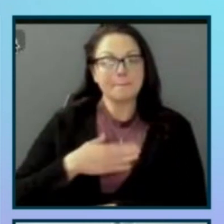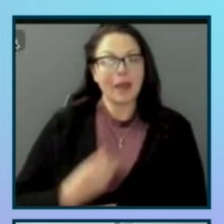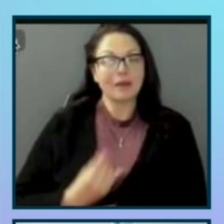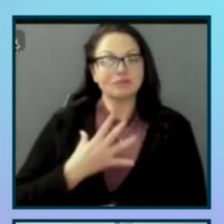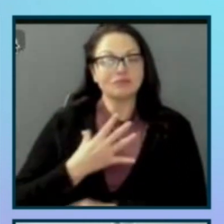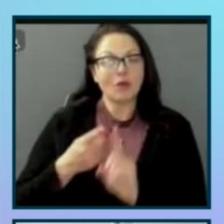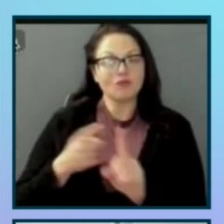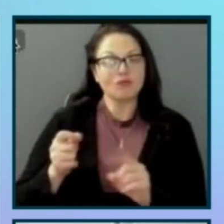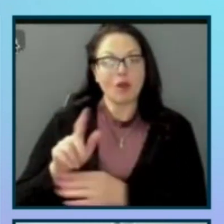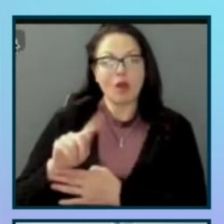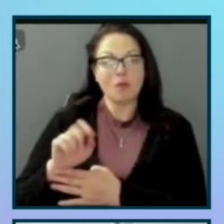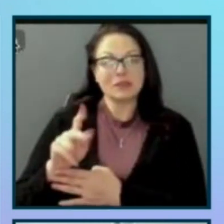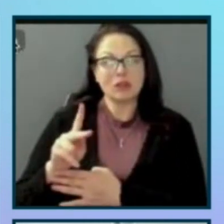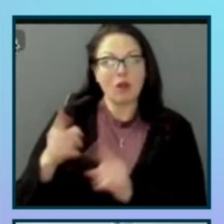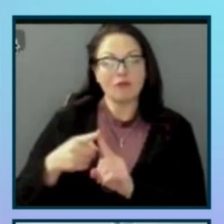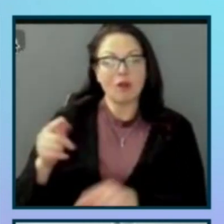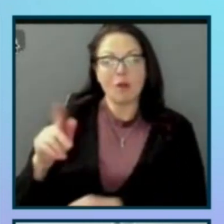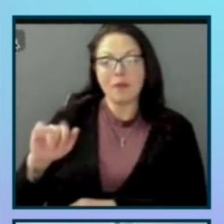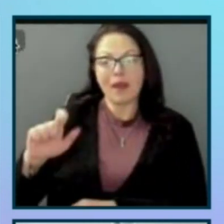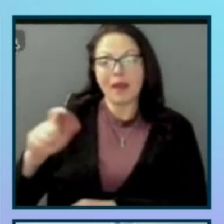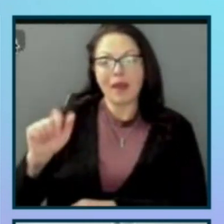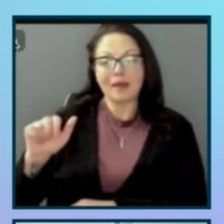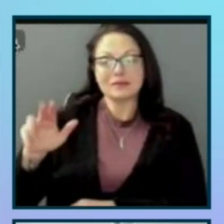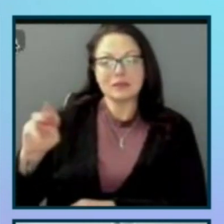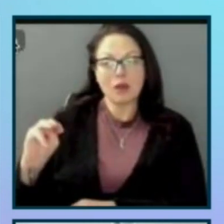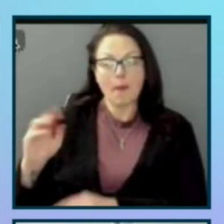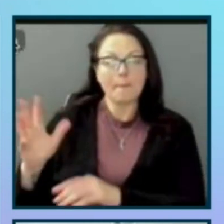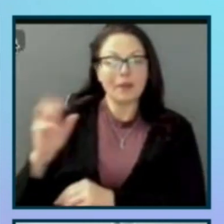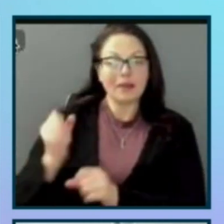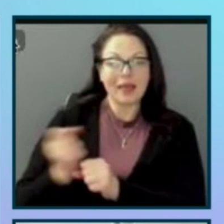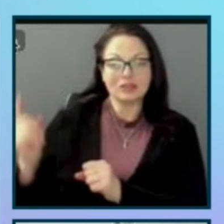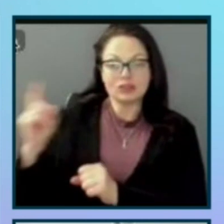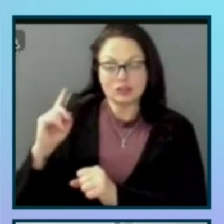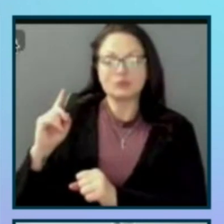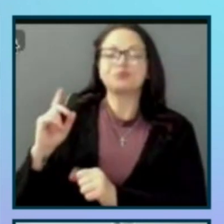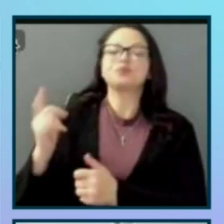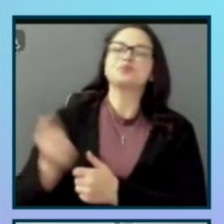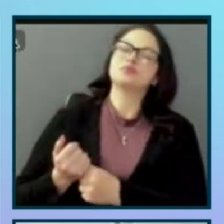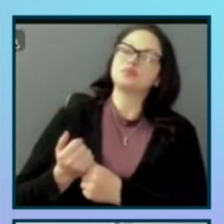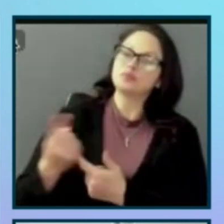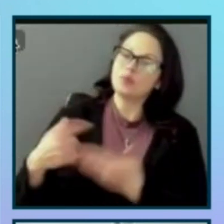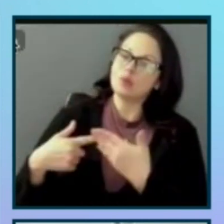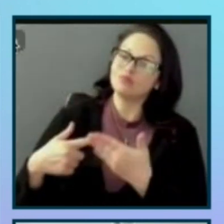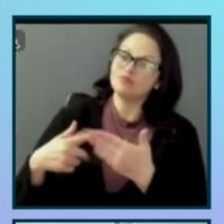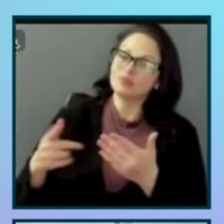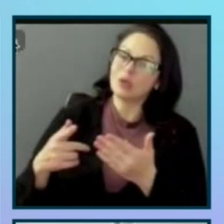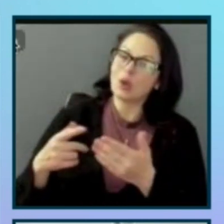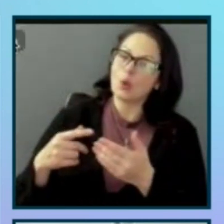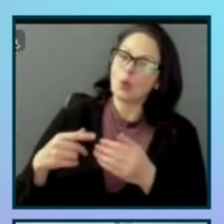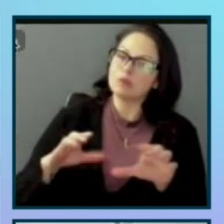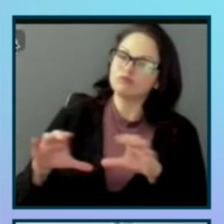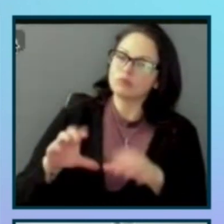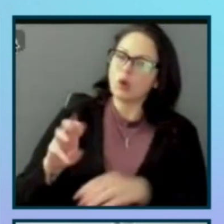I heard at AxCon last year by Christine Hemphill and Tom Pakinko, where they mentioned conducting Wizard of Oz studies as early on as